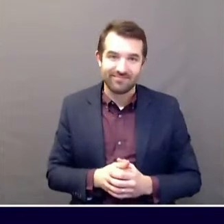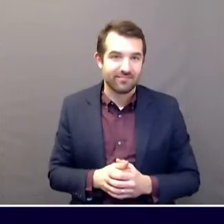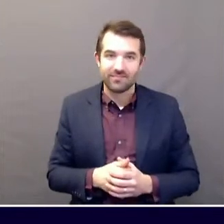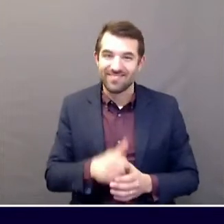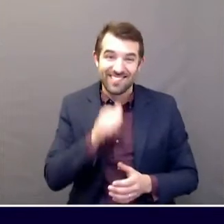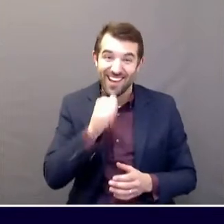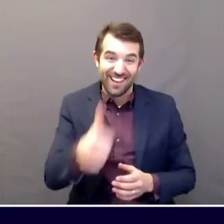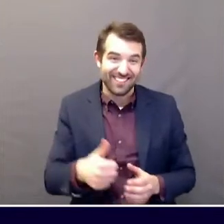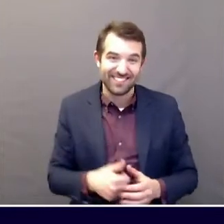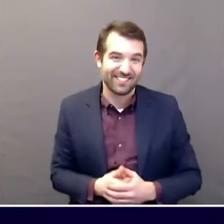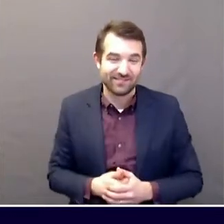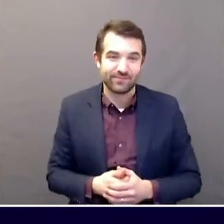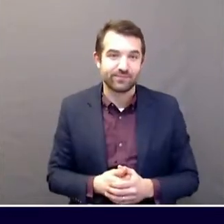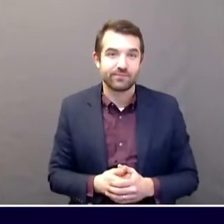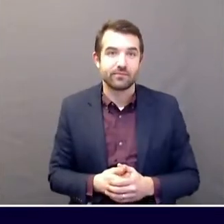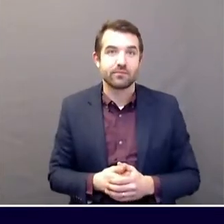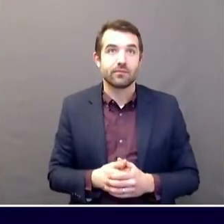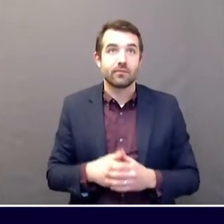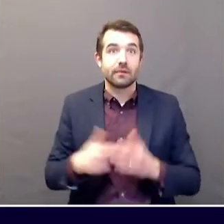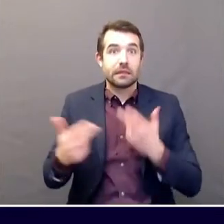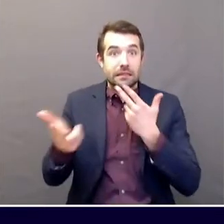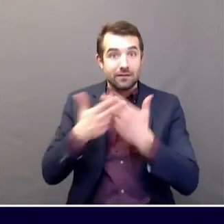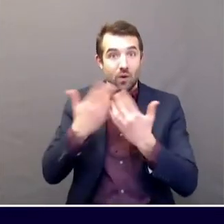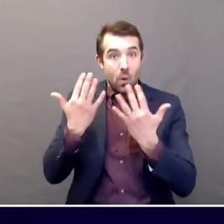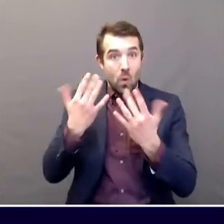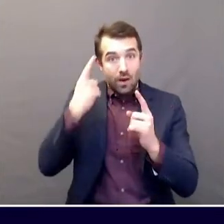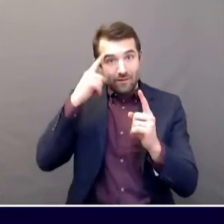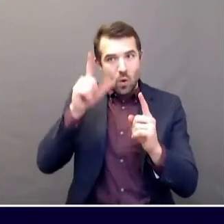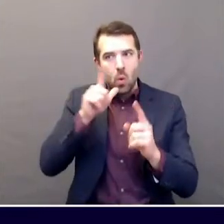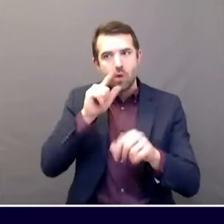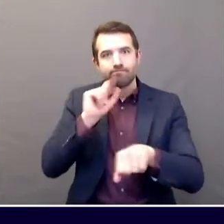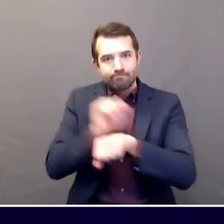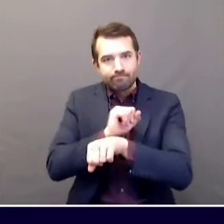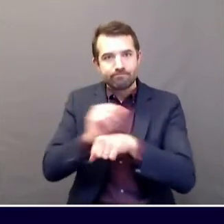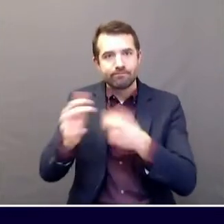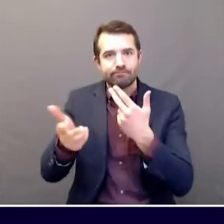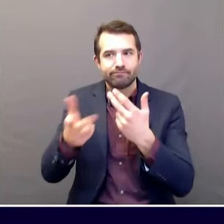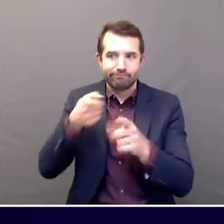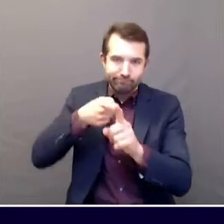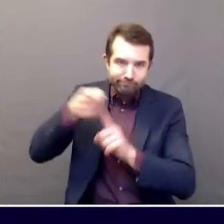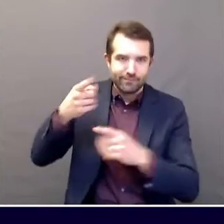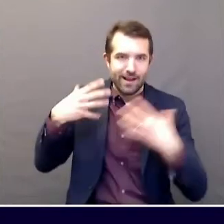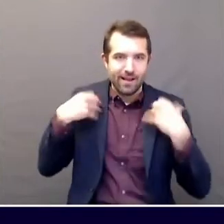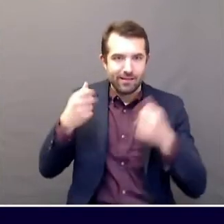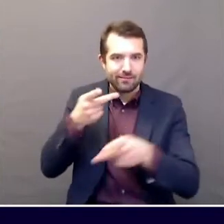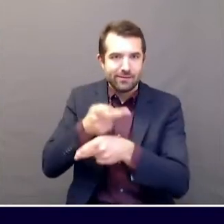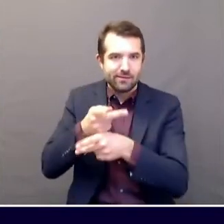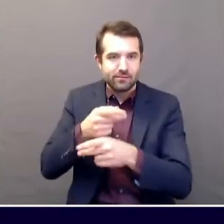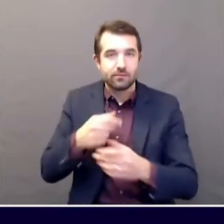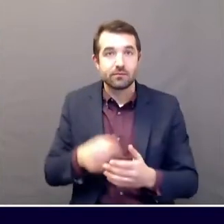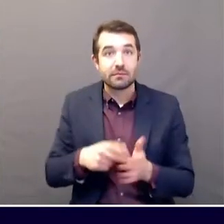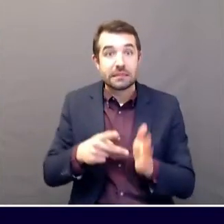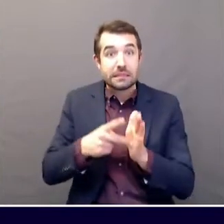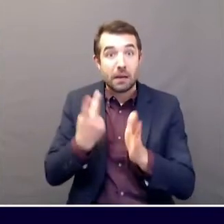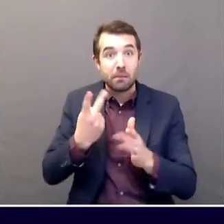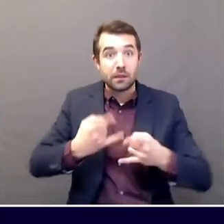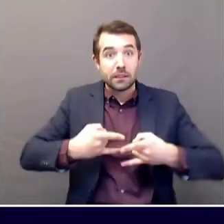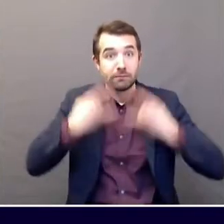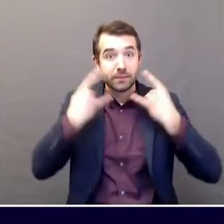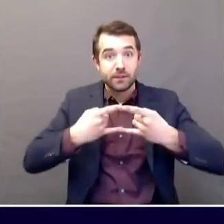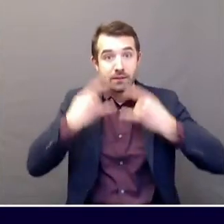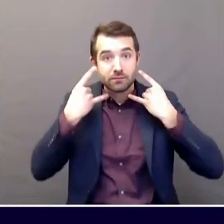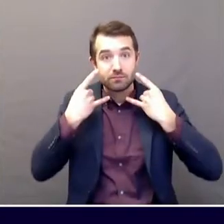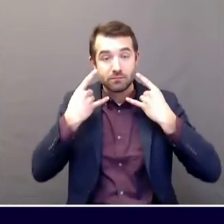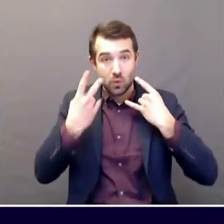make maximum use of it. But wearing two masks is something that's certainly been in the news lately. Dr. Fauci himself was asked about